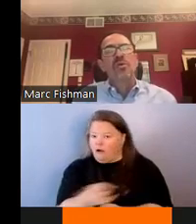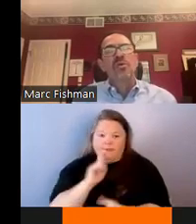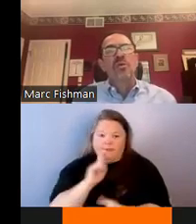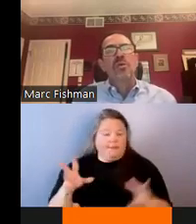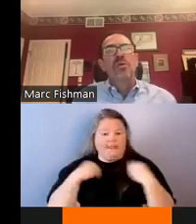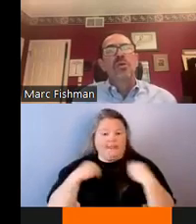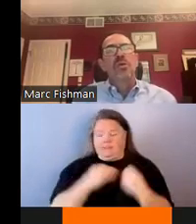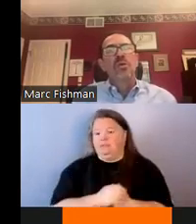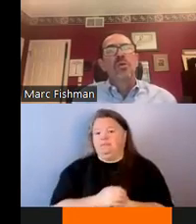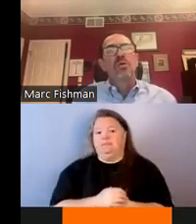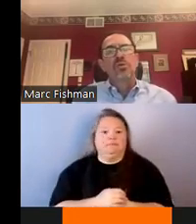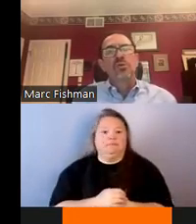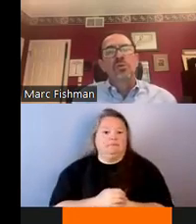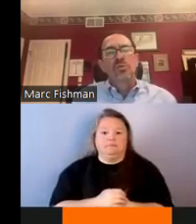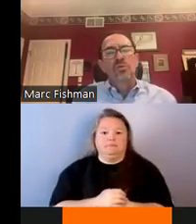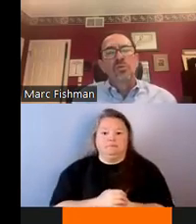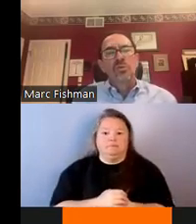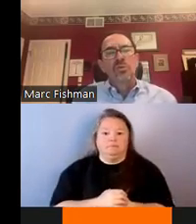these folks